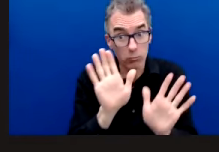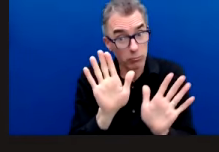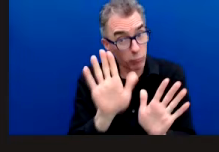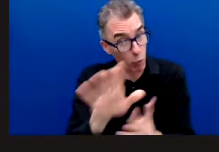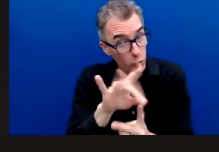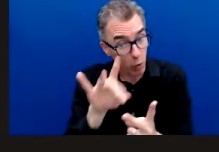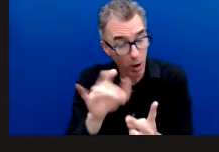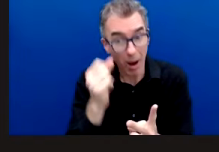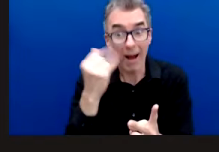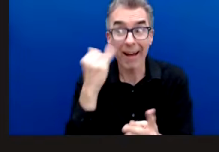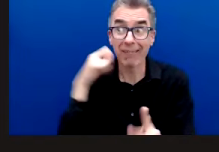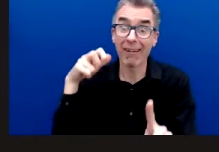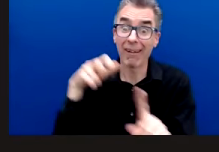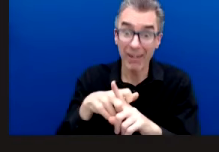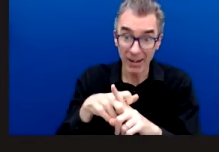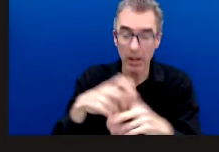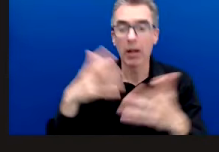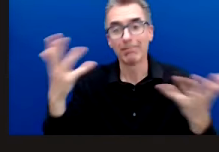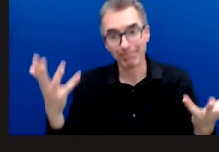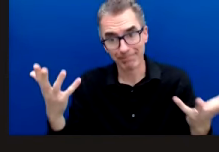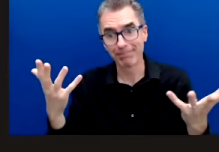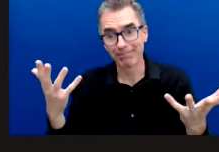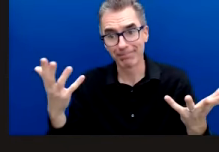and you will have to suffer the consequences if there are any.